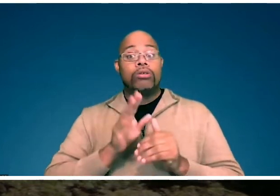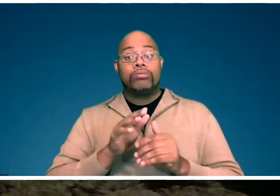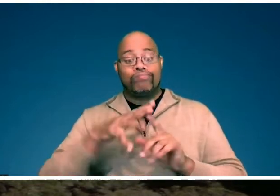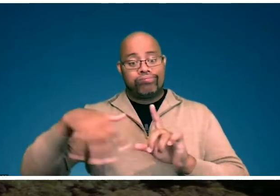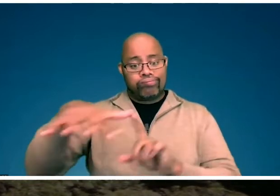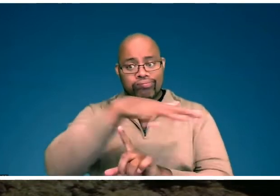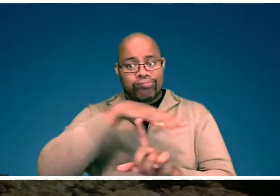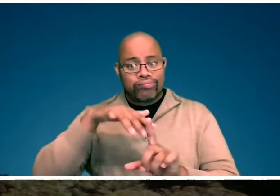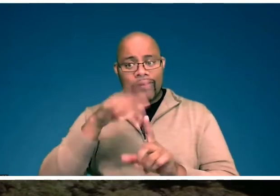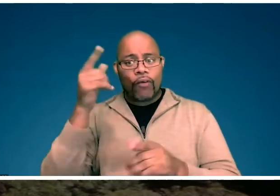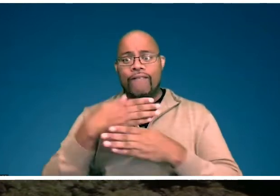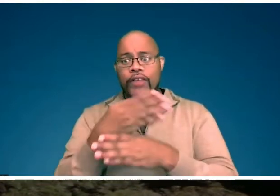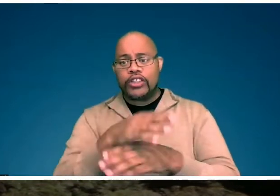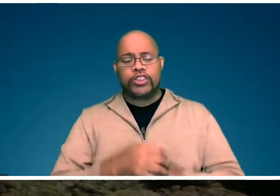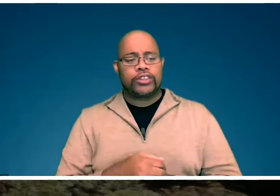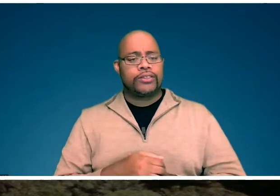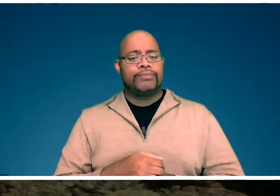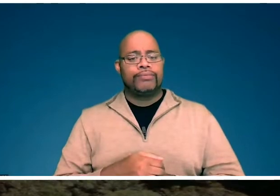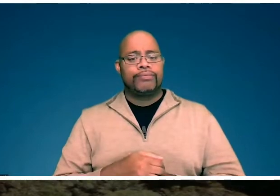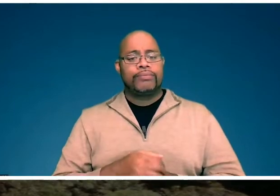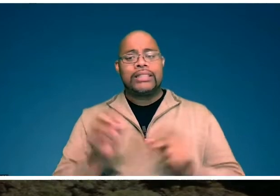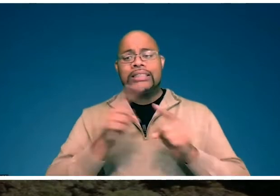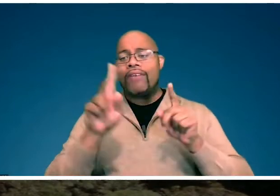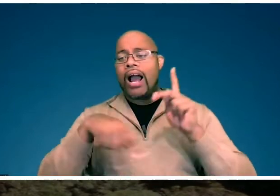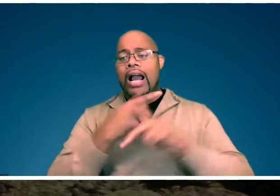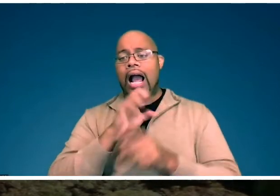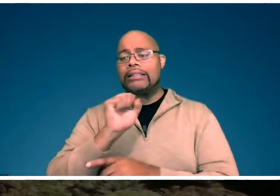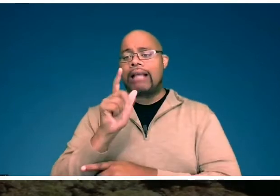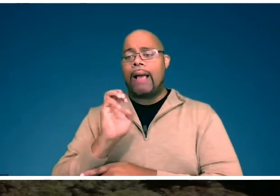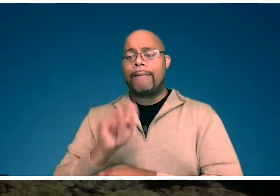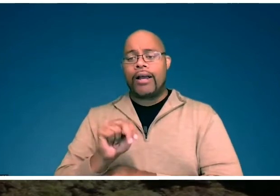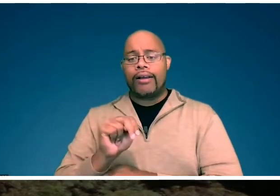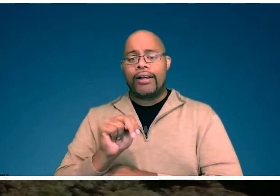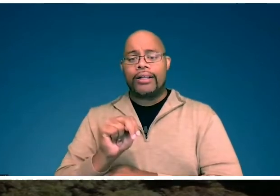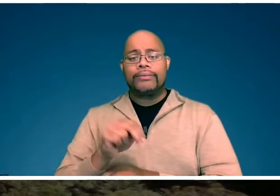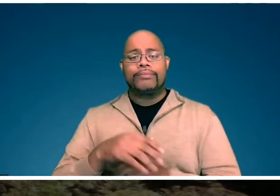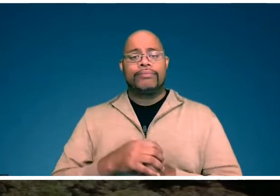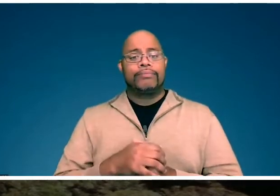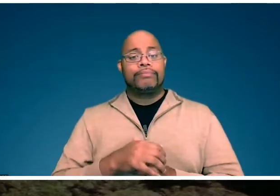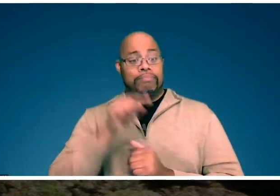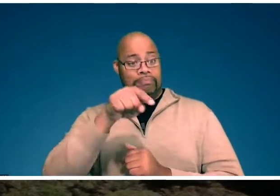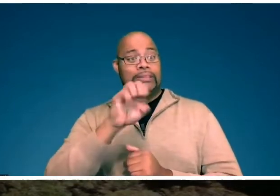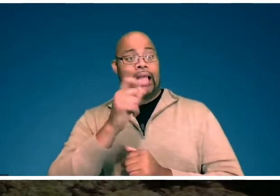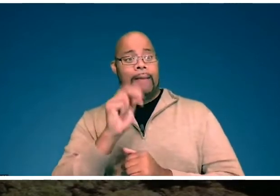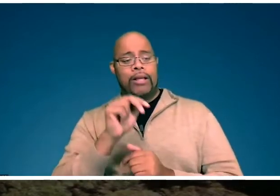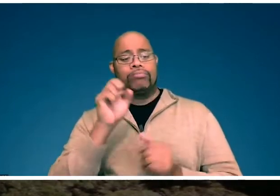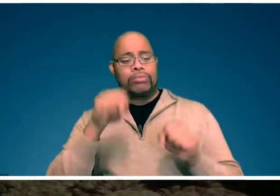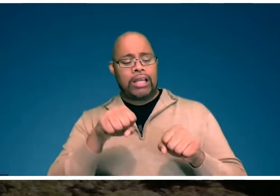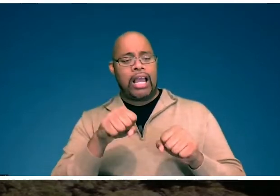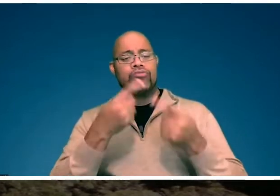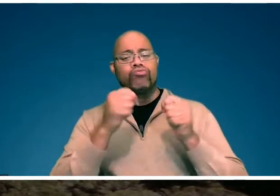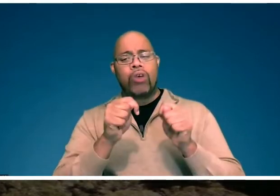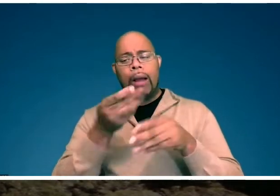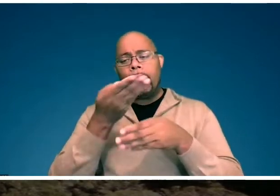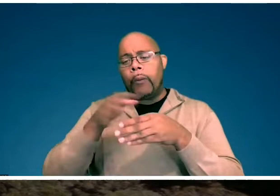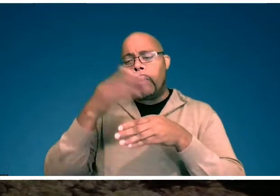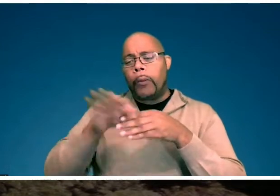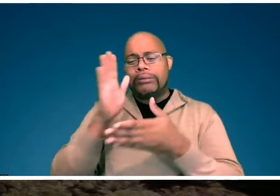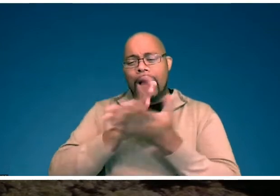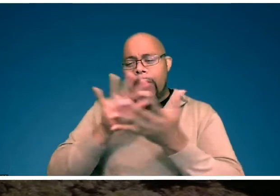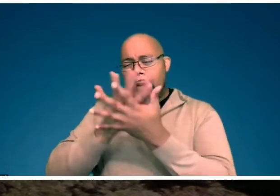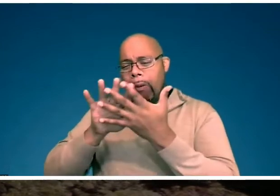occur as well, particularly for fish, such as various species of salmon, where these salmon will generally try to